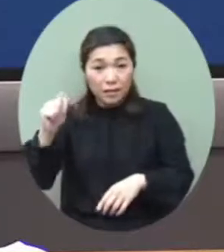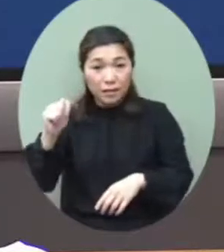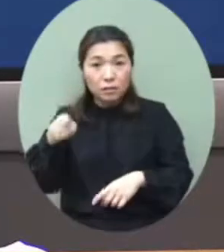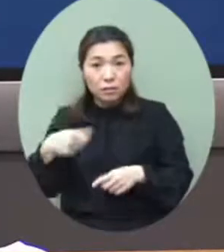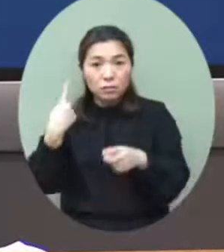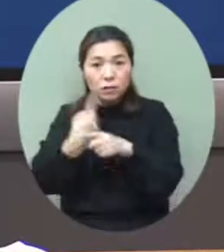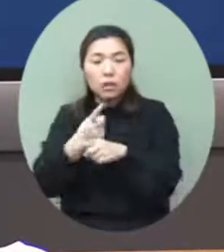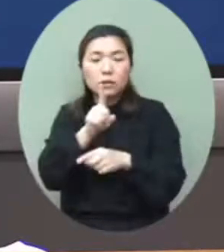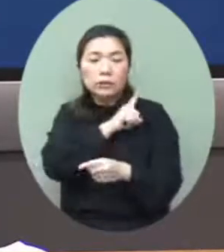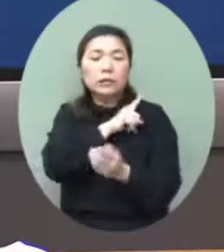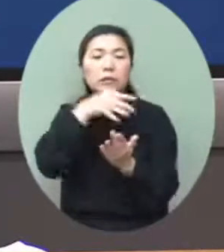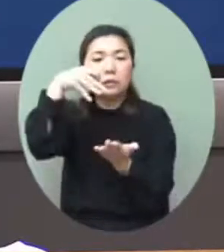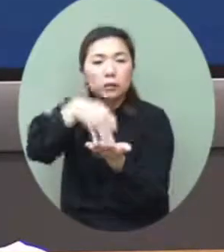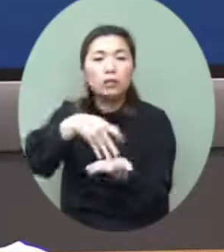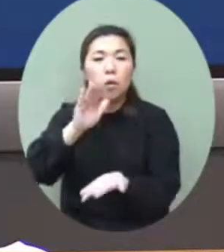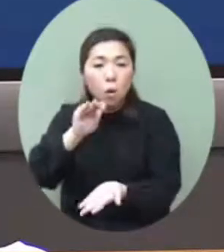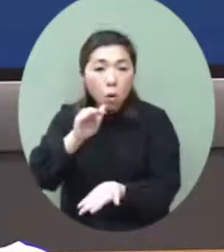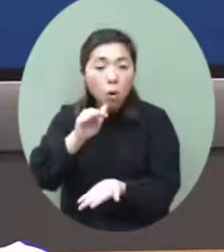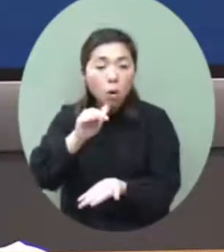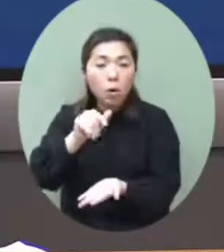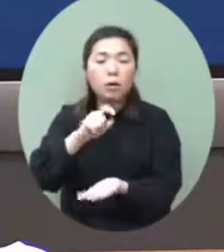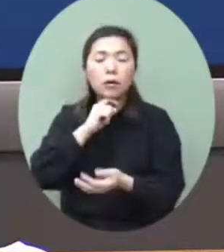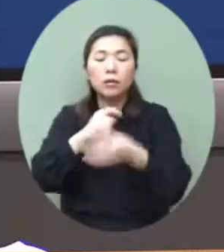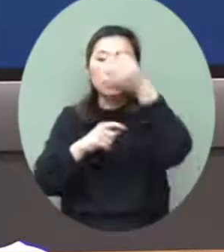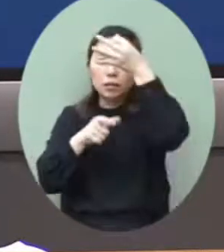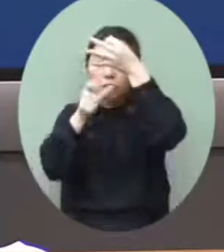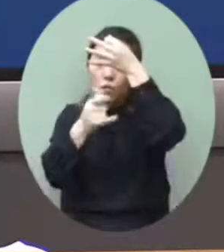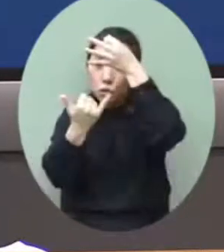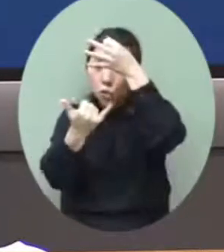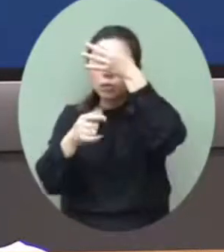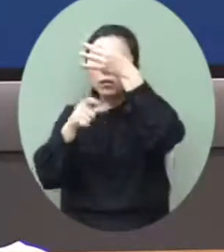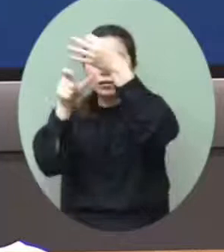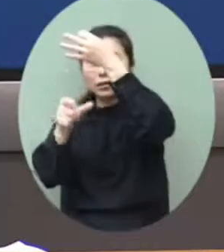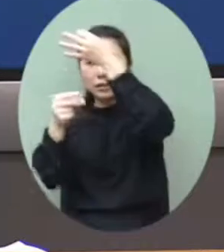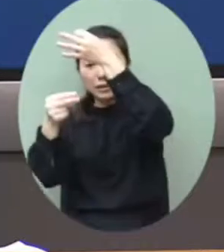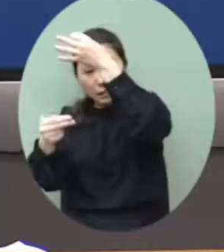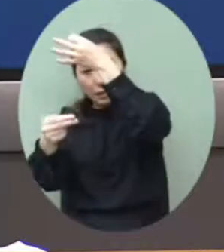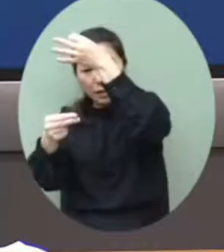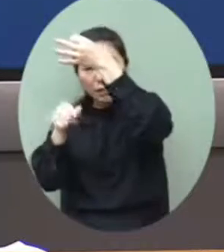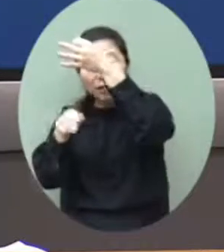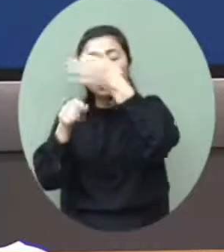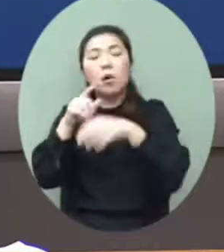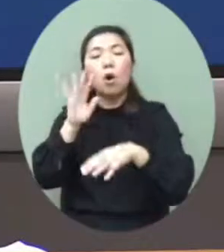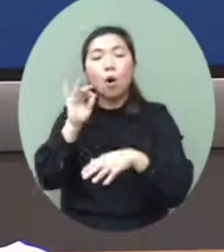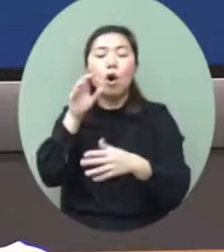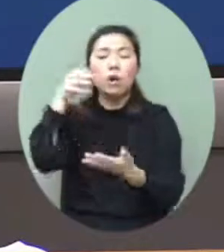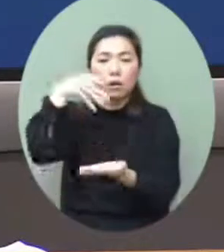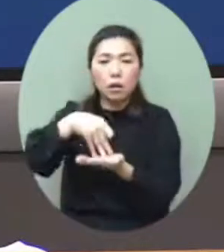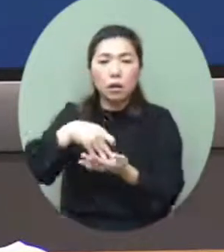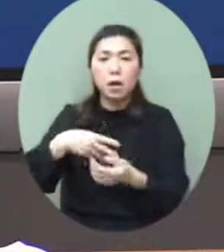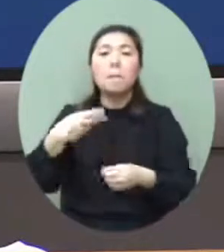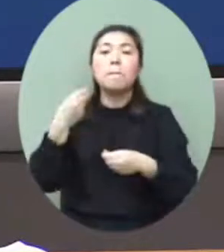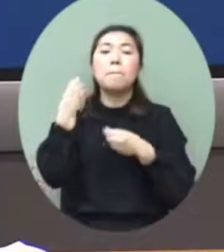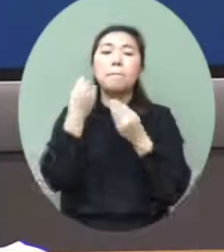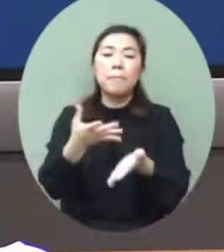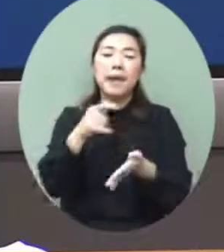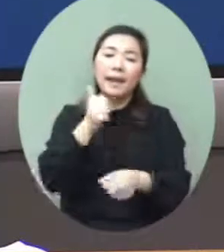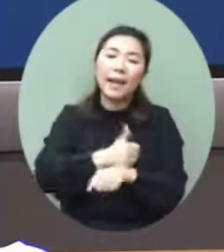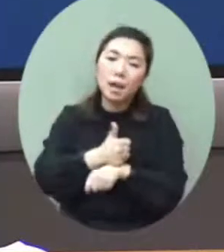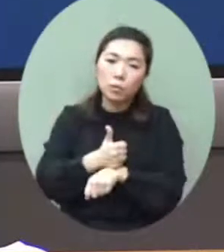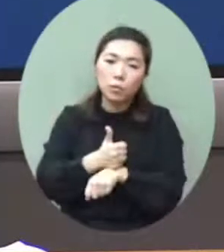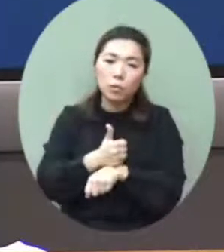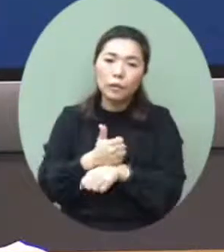people just tested positive could report their results. So the 6th and the 7th, they could